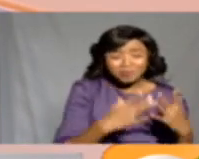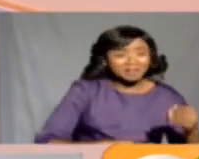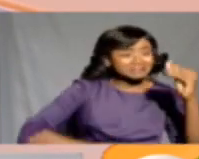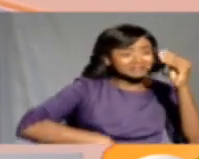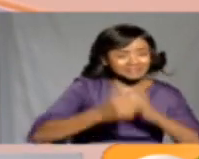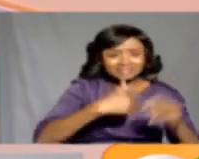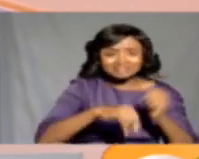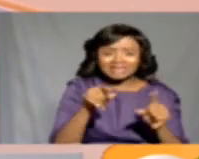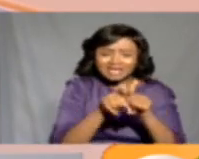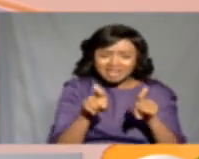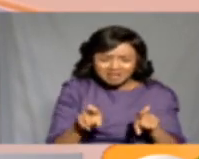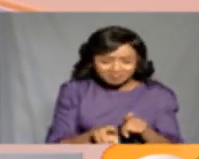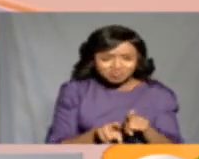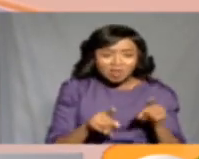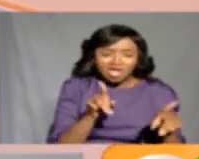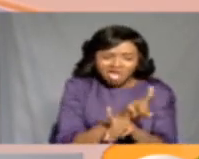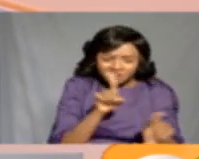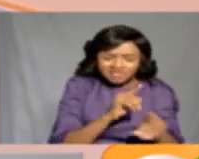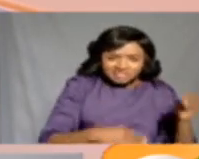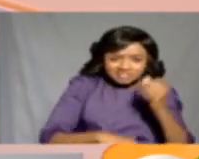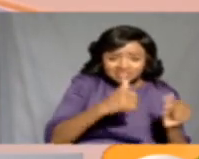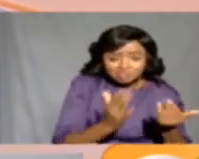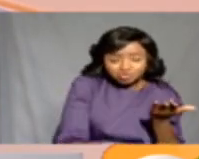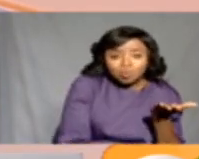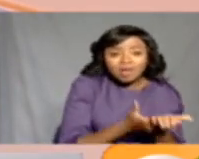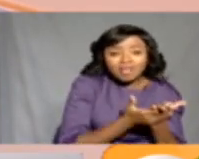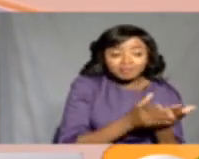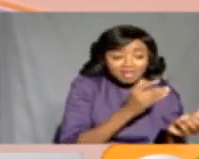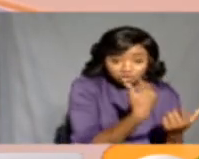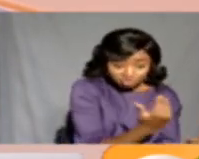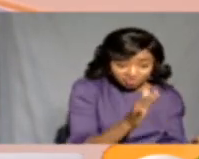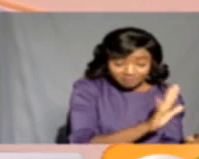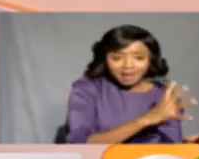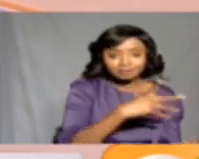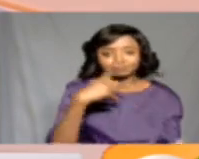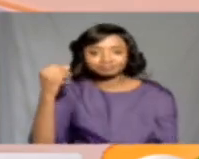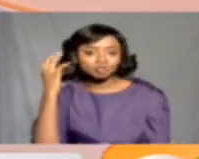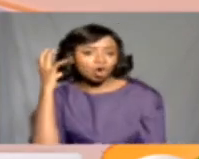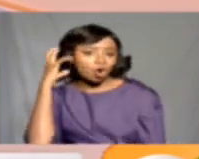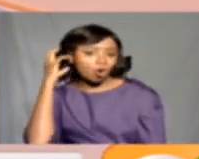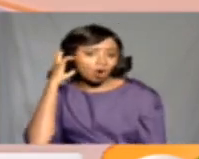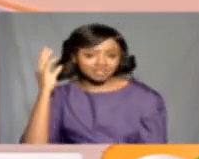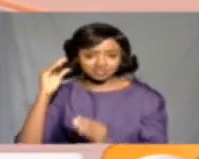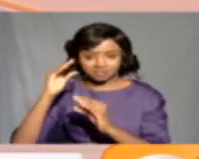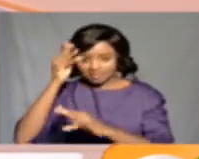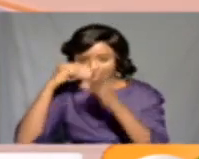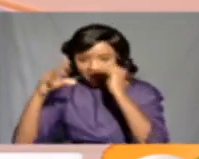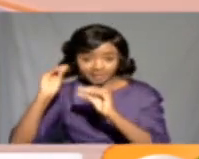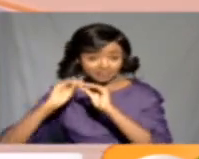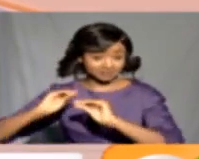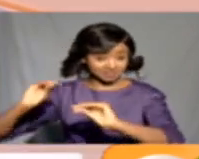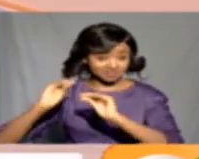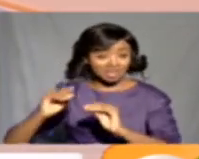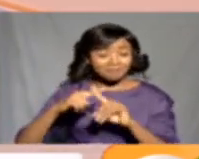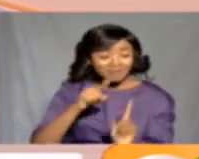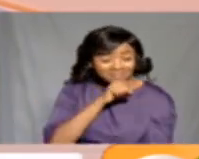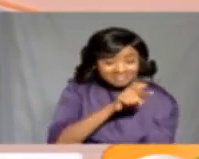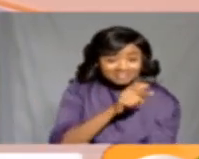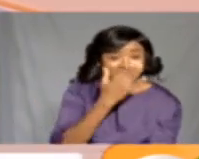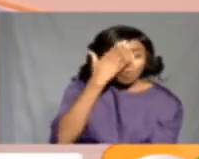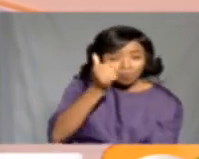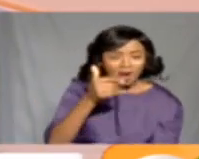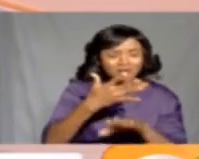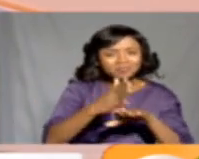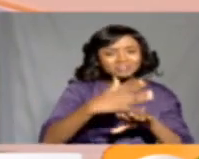and assets to take their children to teacher training colleges. And as Elphas Lagat now reports, the reason of